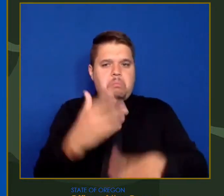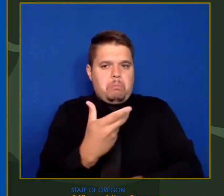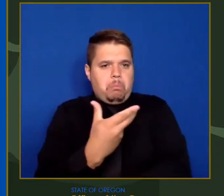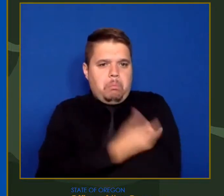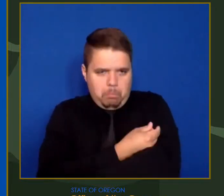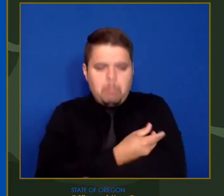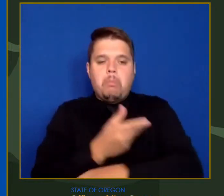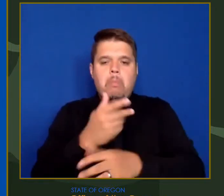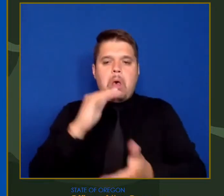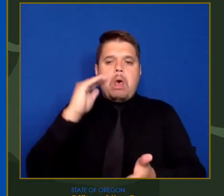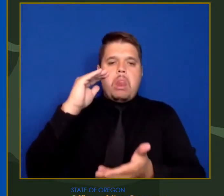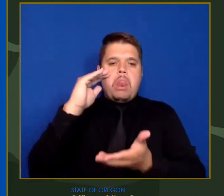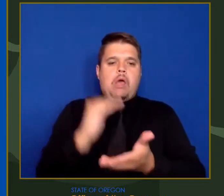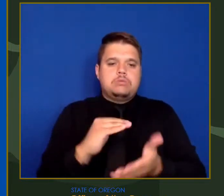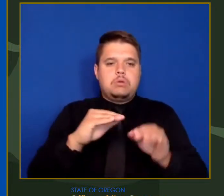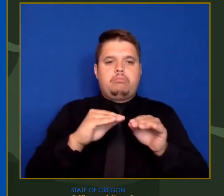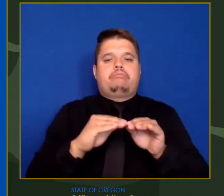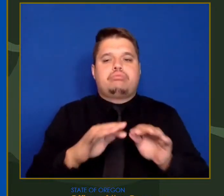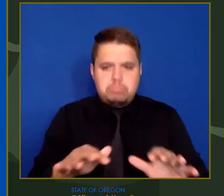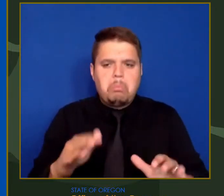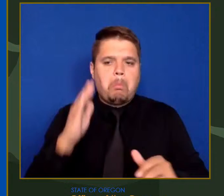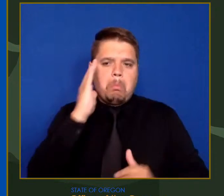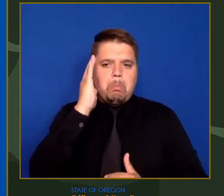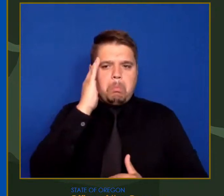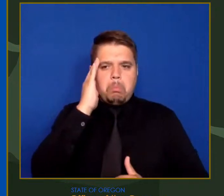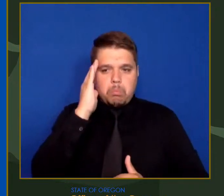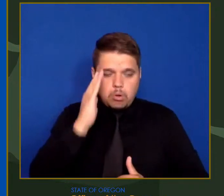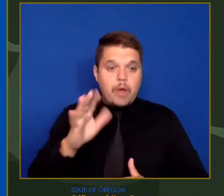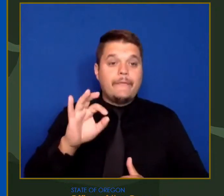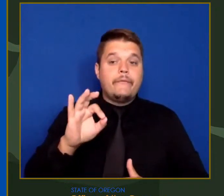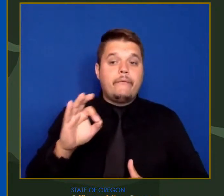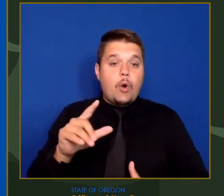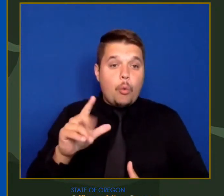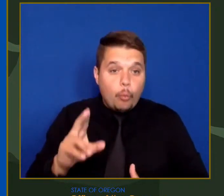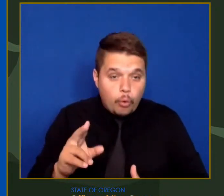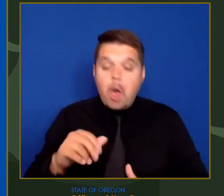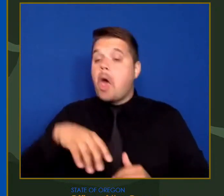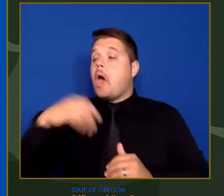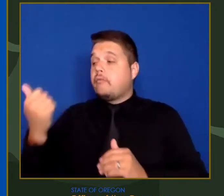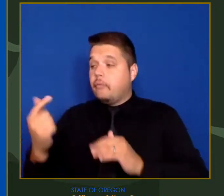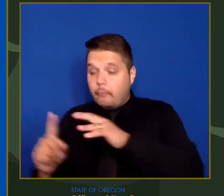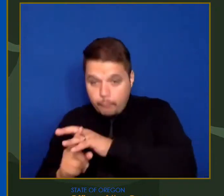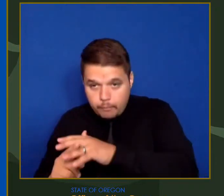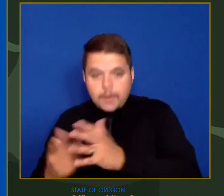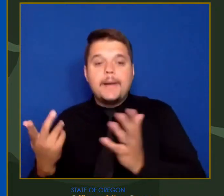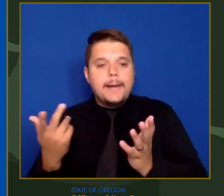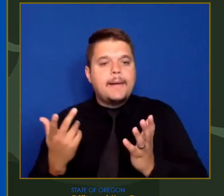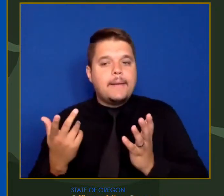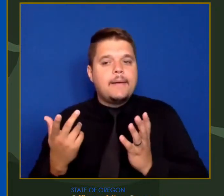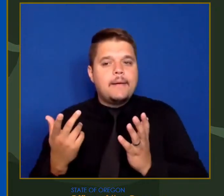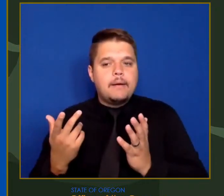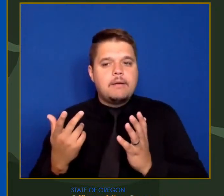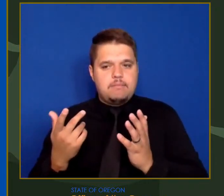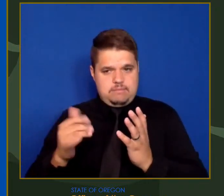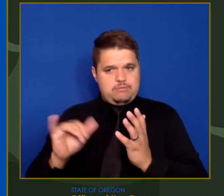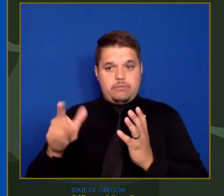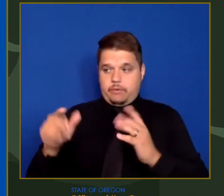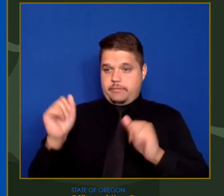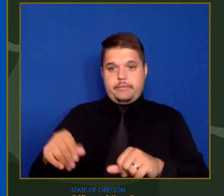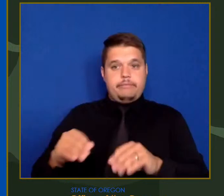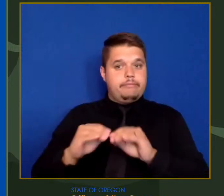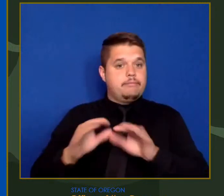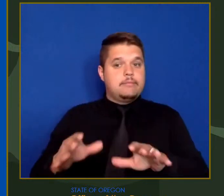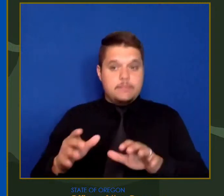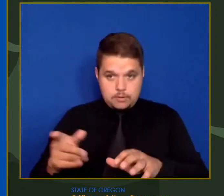and years with influenza and other serious diseases that also result in hospitalizations and deaths. And believe